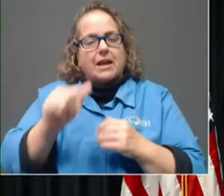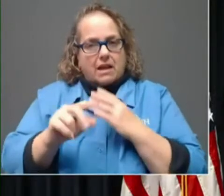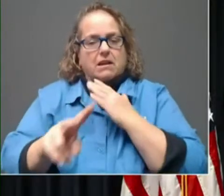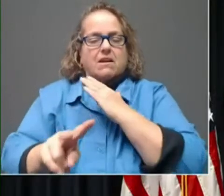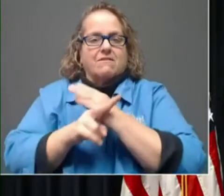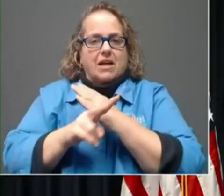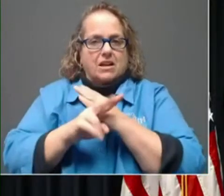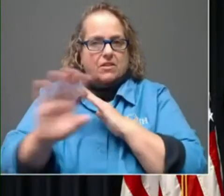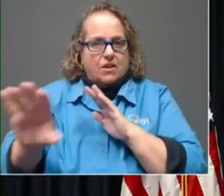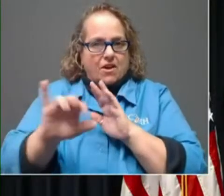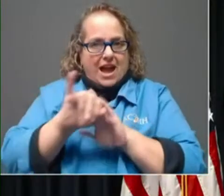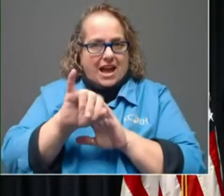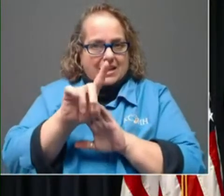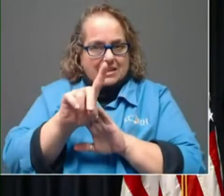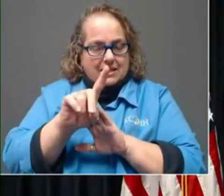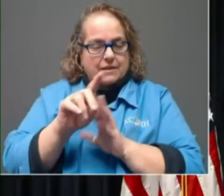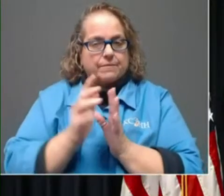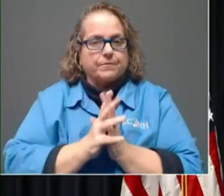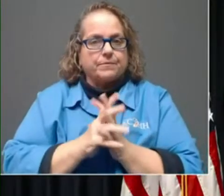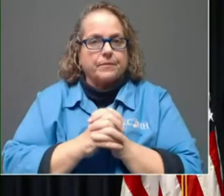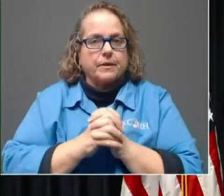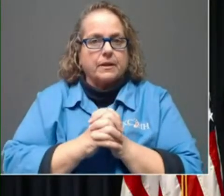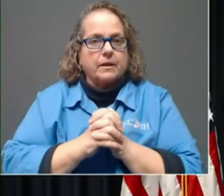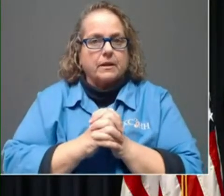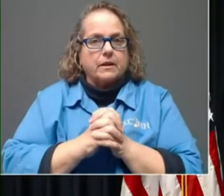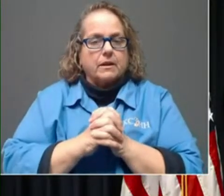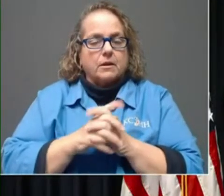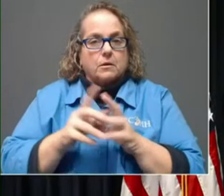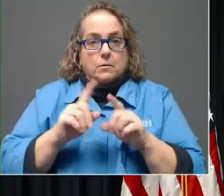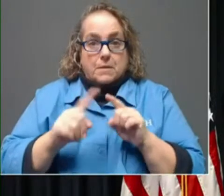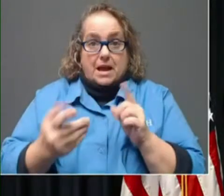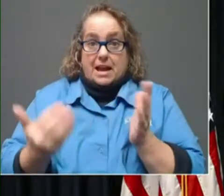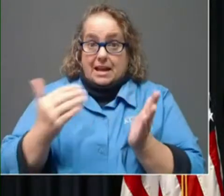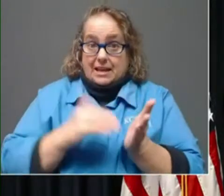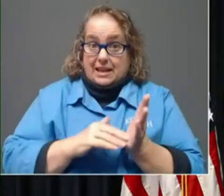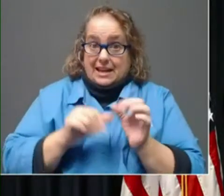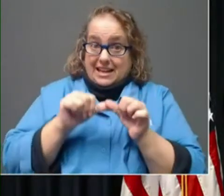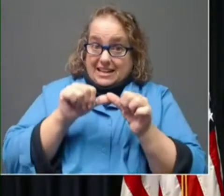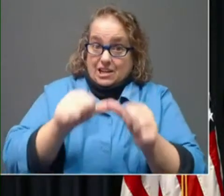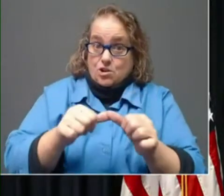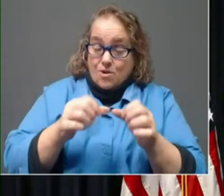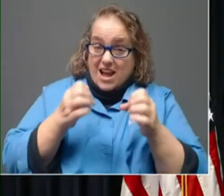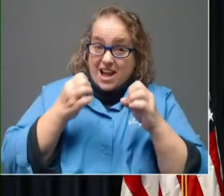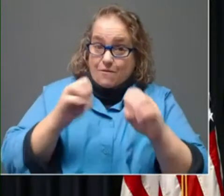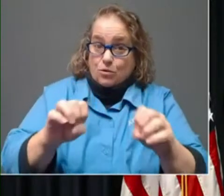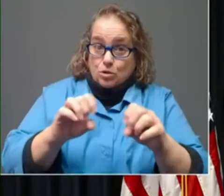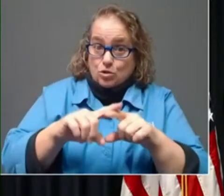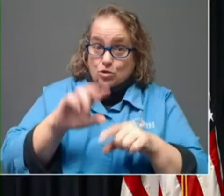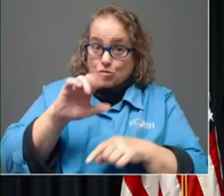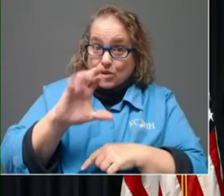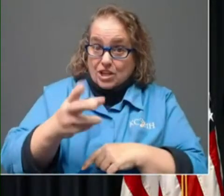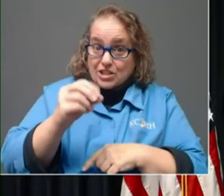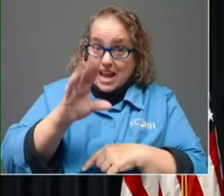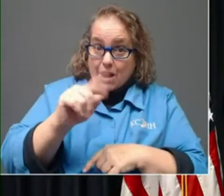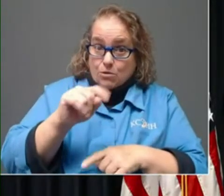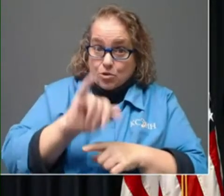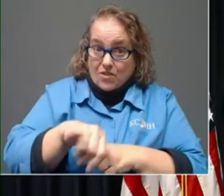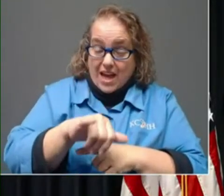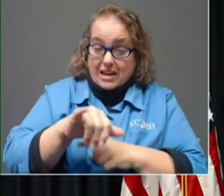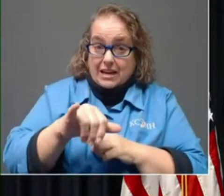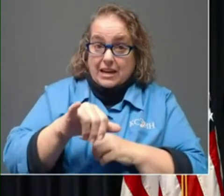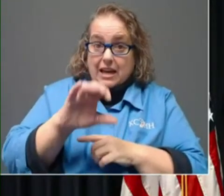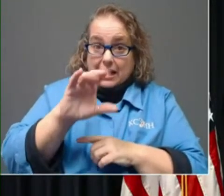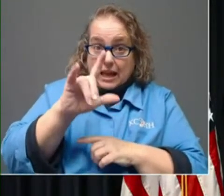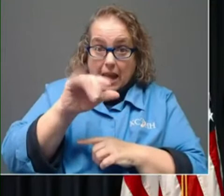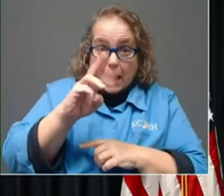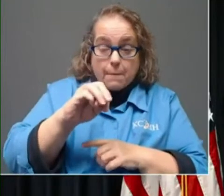identity. But again, continued efforts to reach out to those claims with identity issues continue,